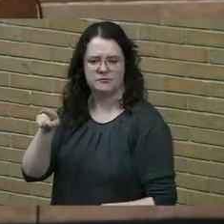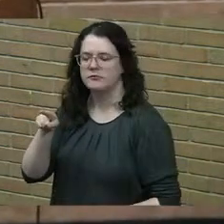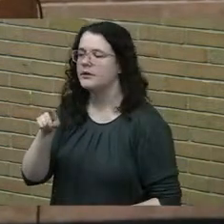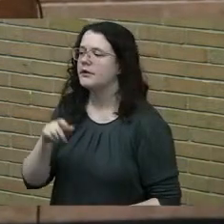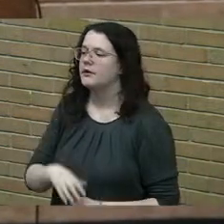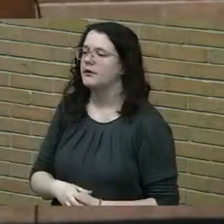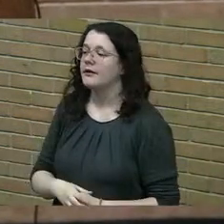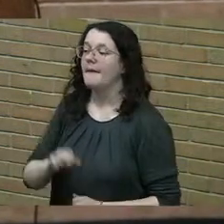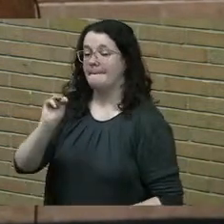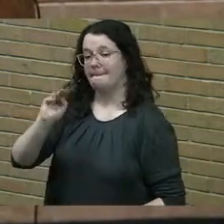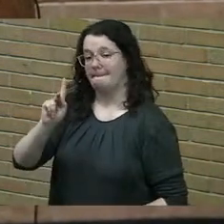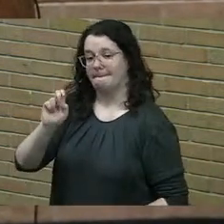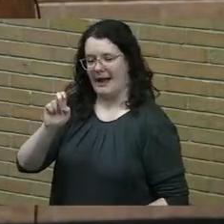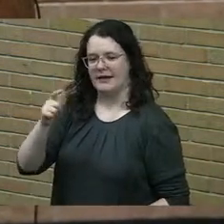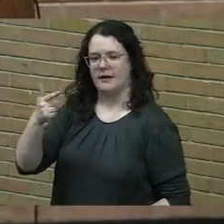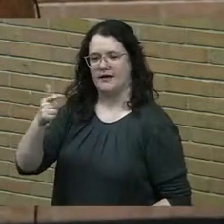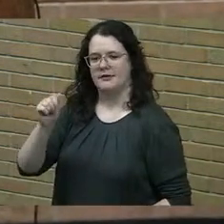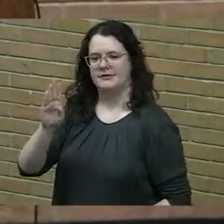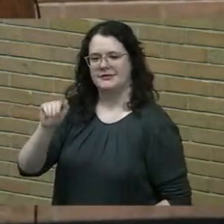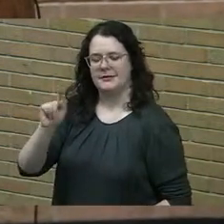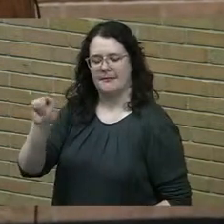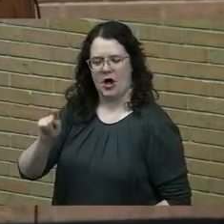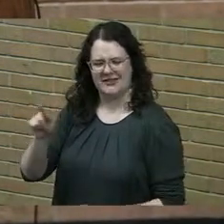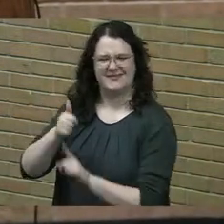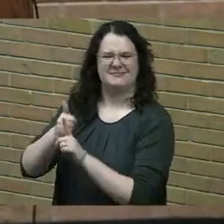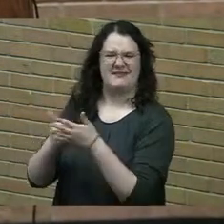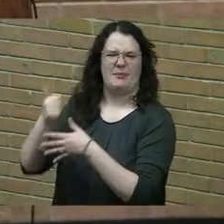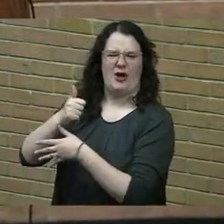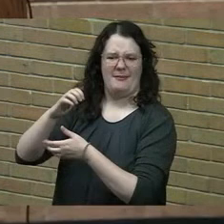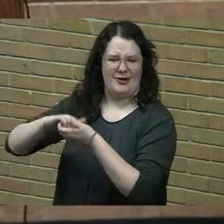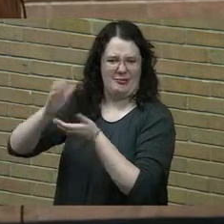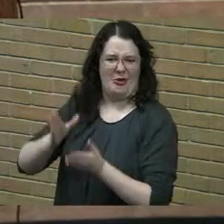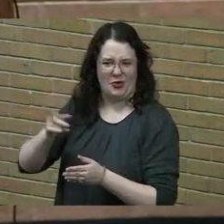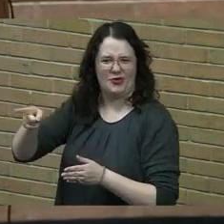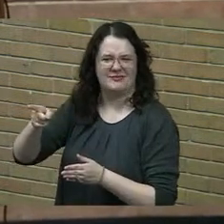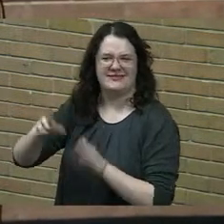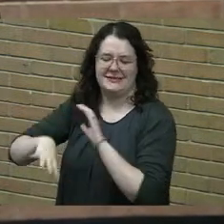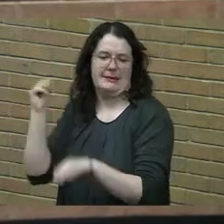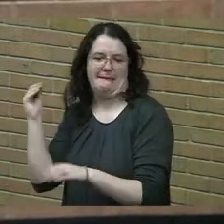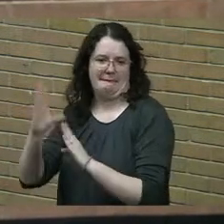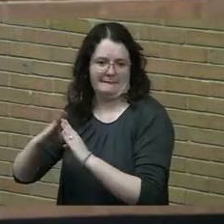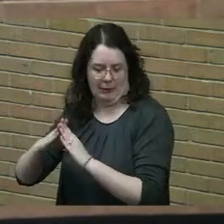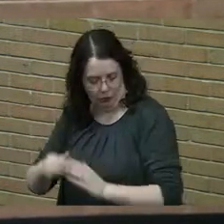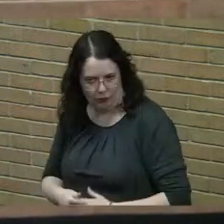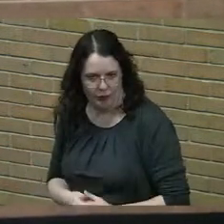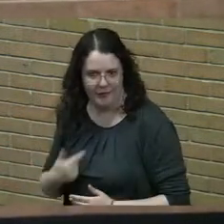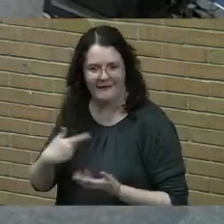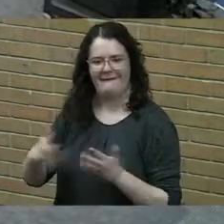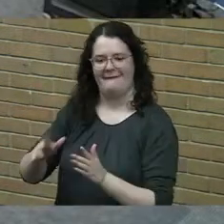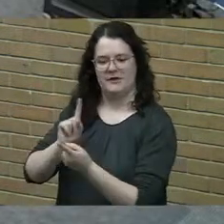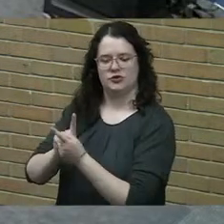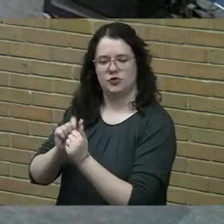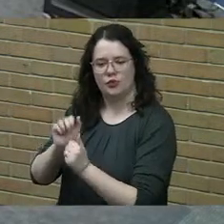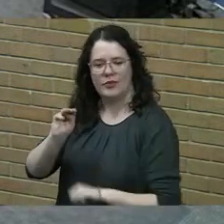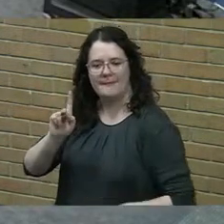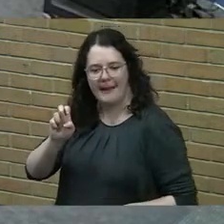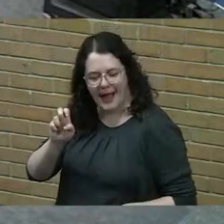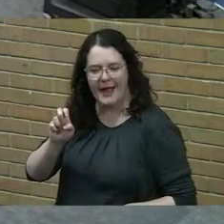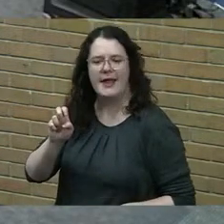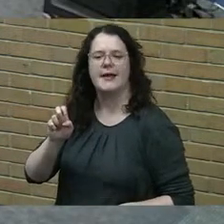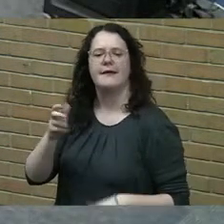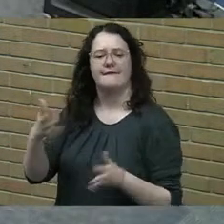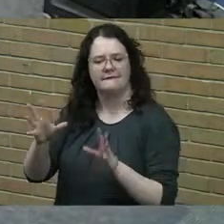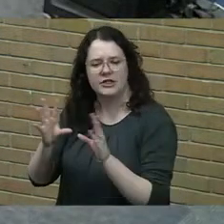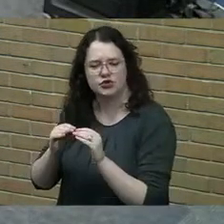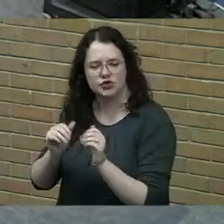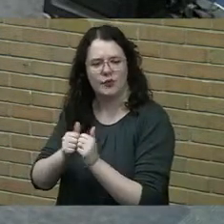the primary partner on the job. He's out of town tonight, but I did meet with Mike and the Finance Committee